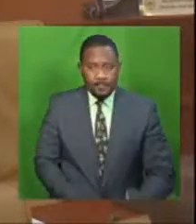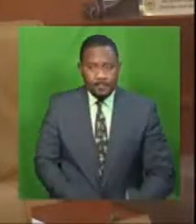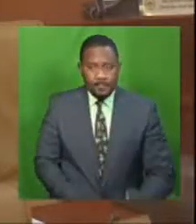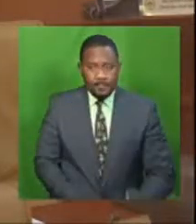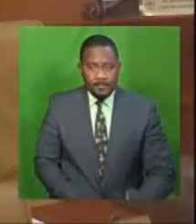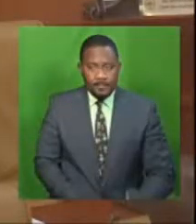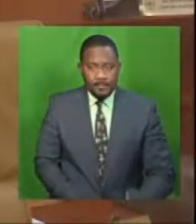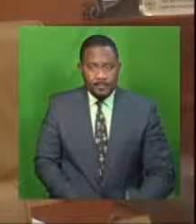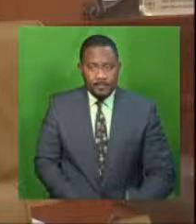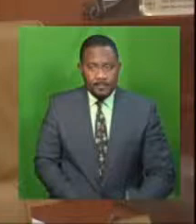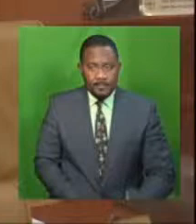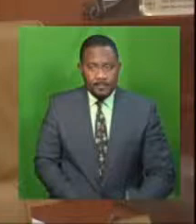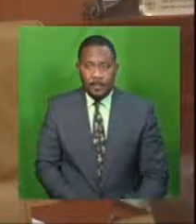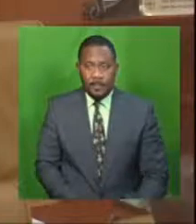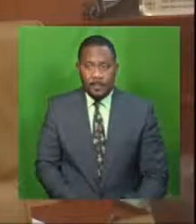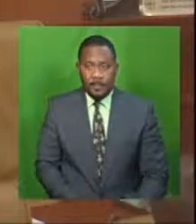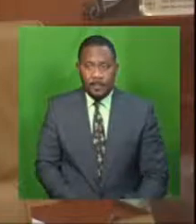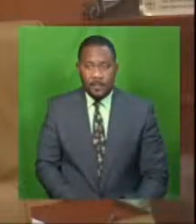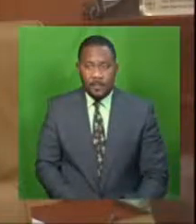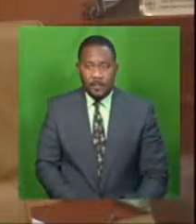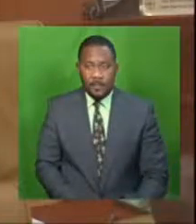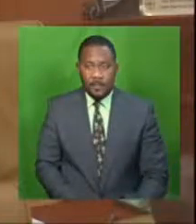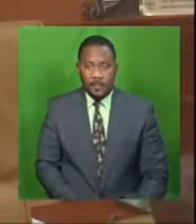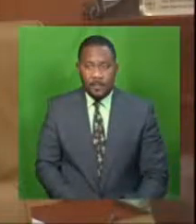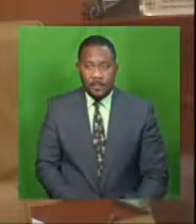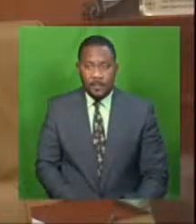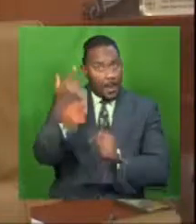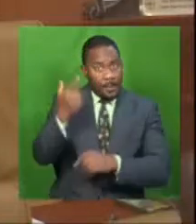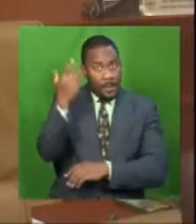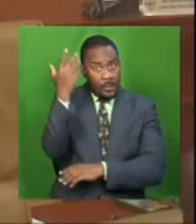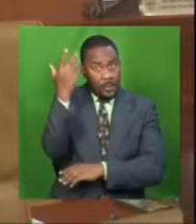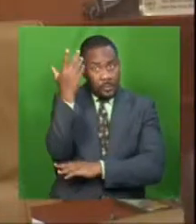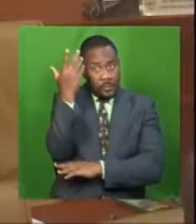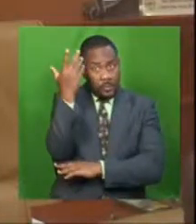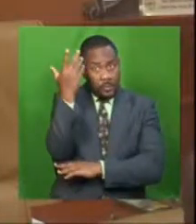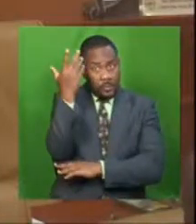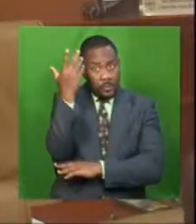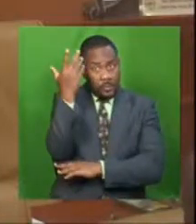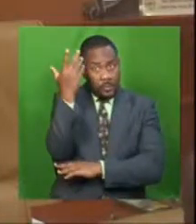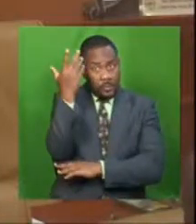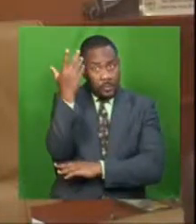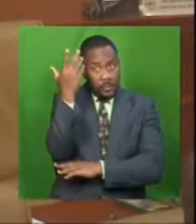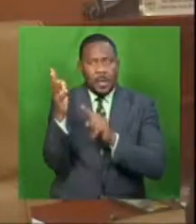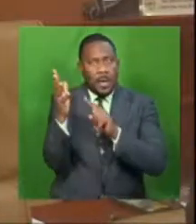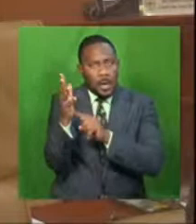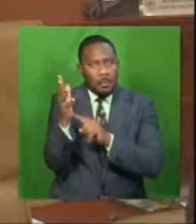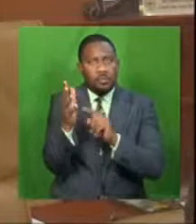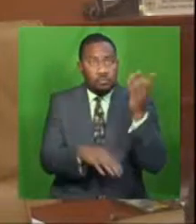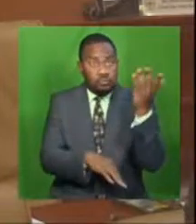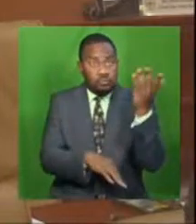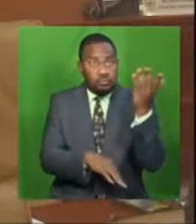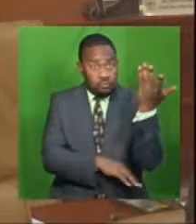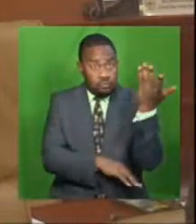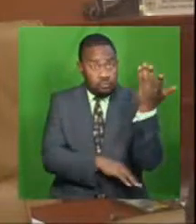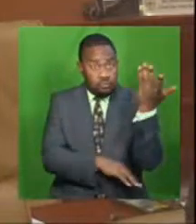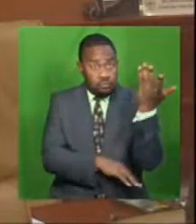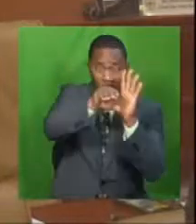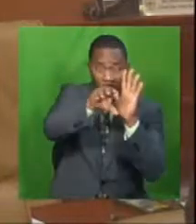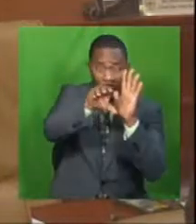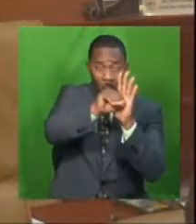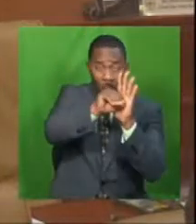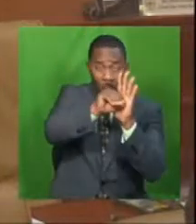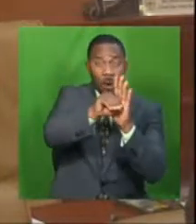type or the species of trees that will be planted all over the country. And one